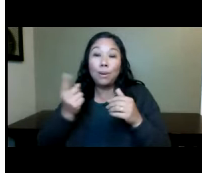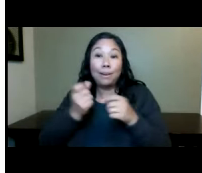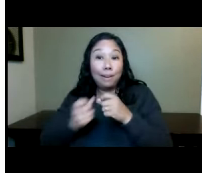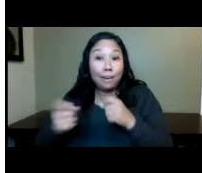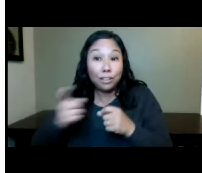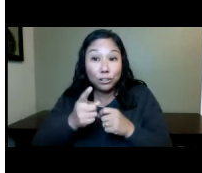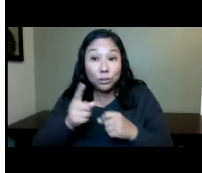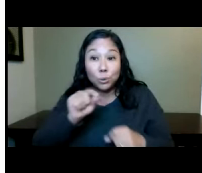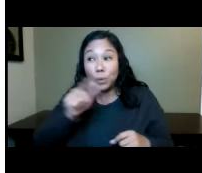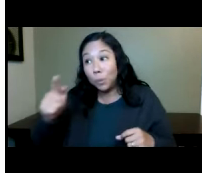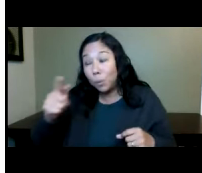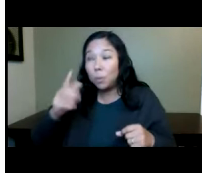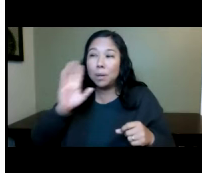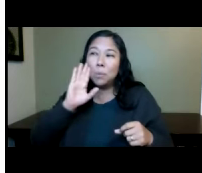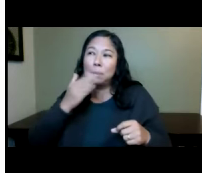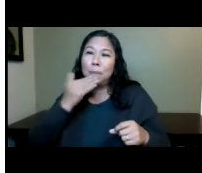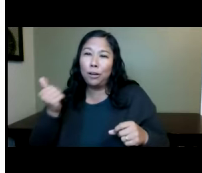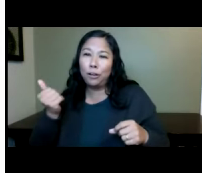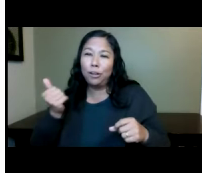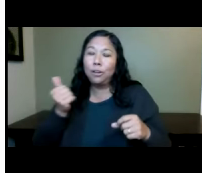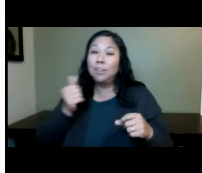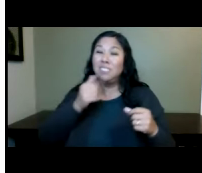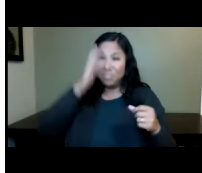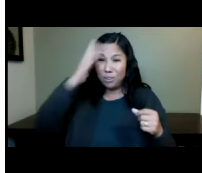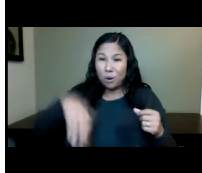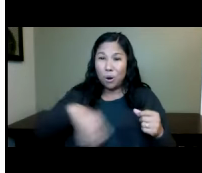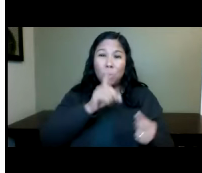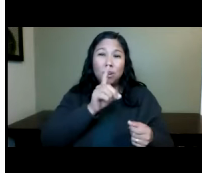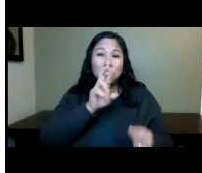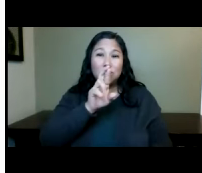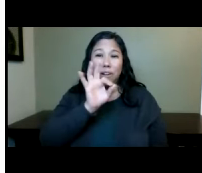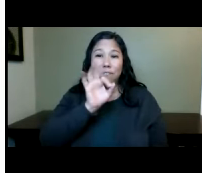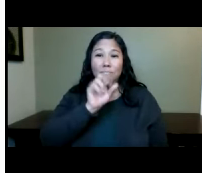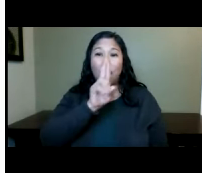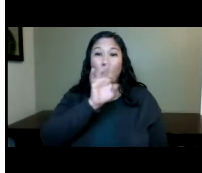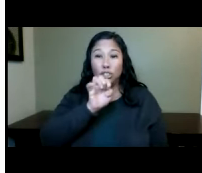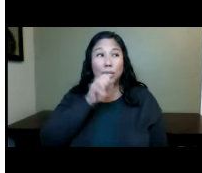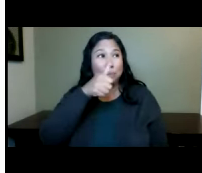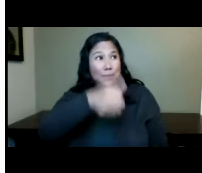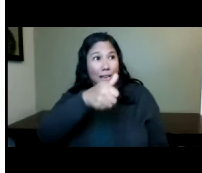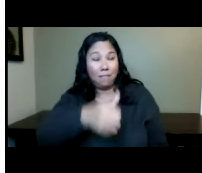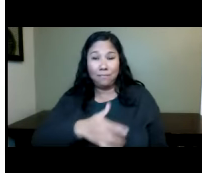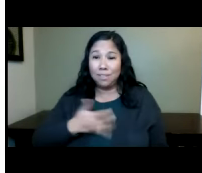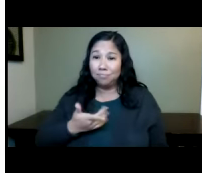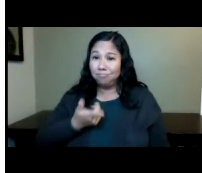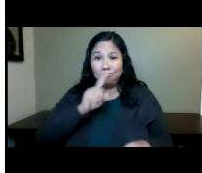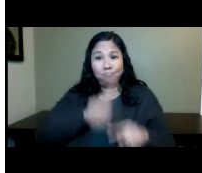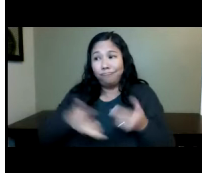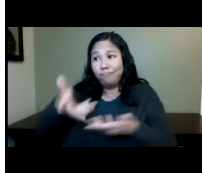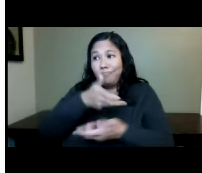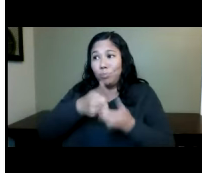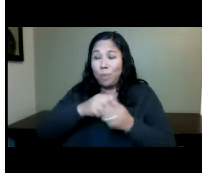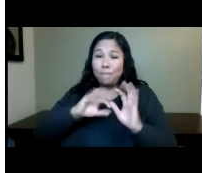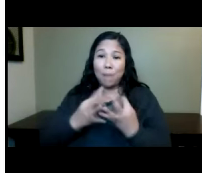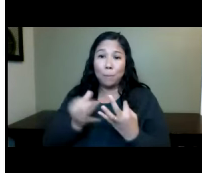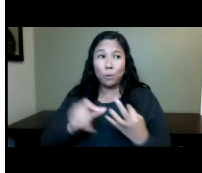and other leaders are, not able to see their families either. So it's a shared pain across many of us.